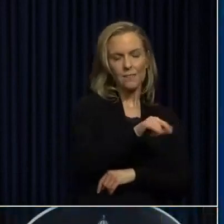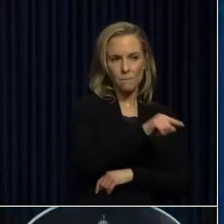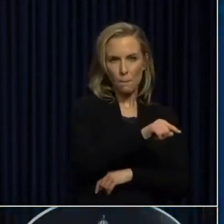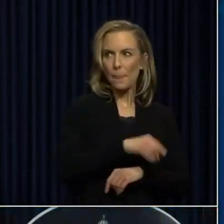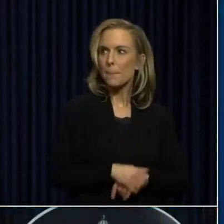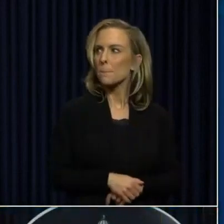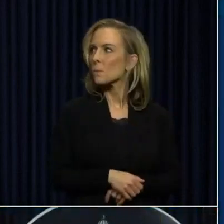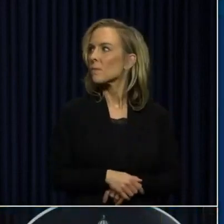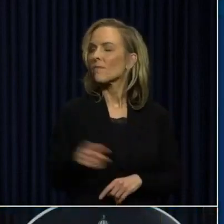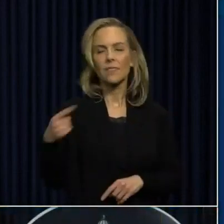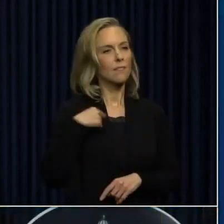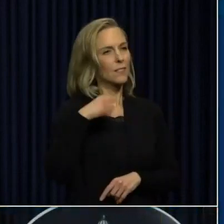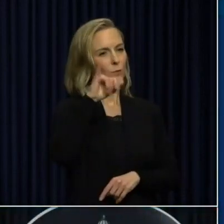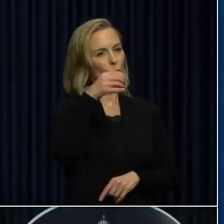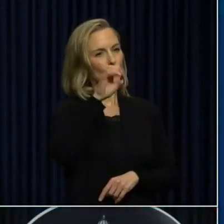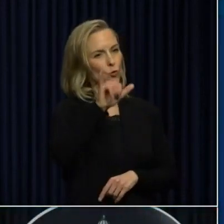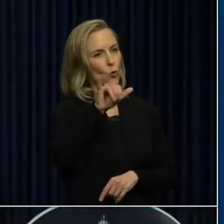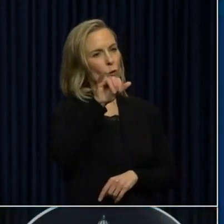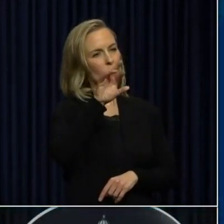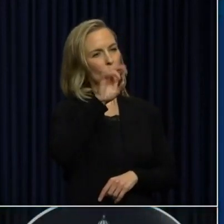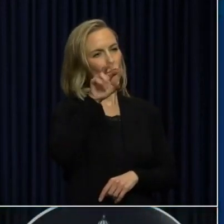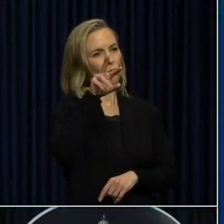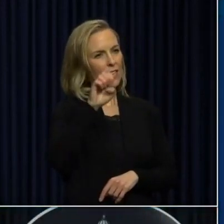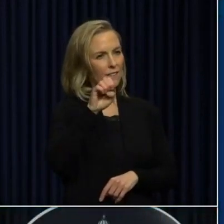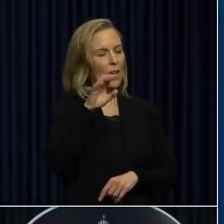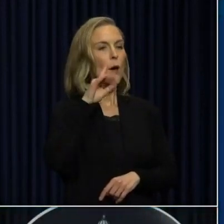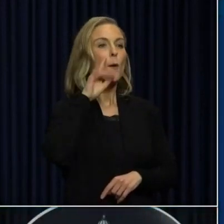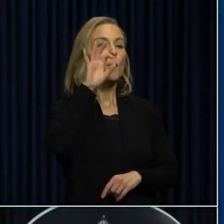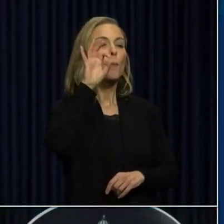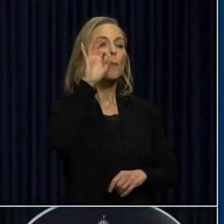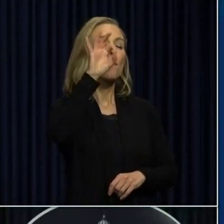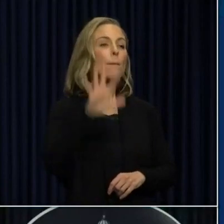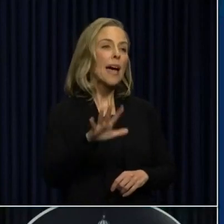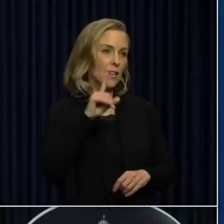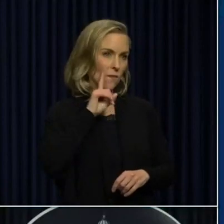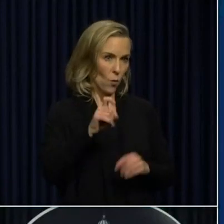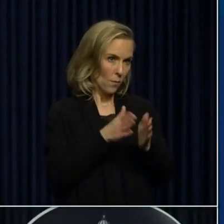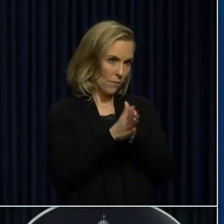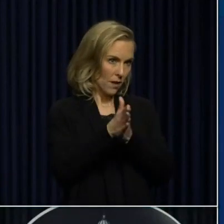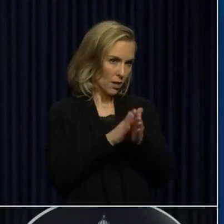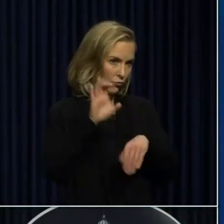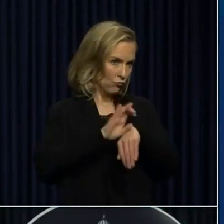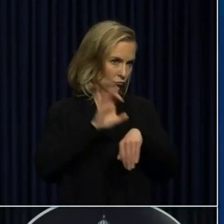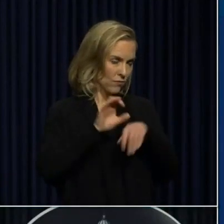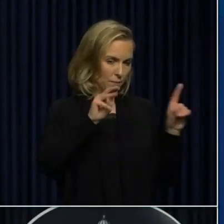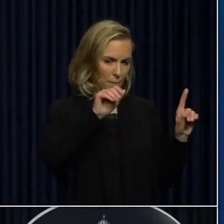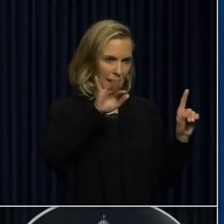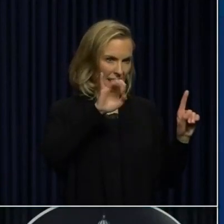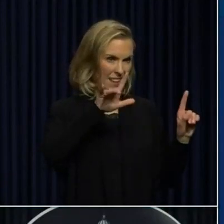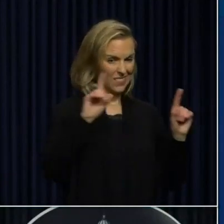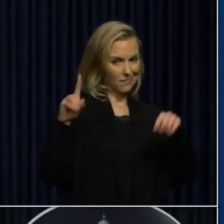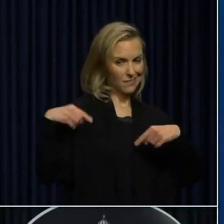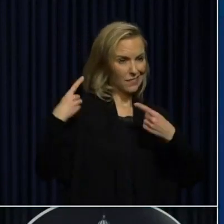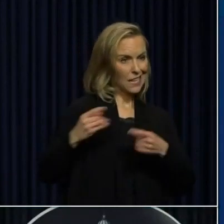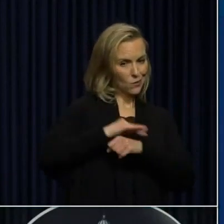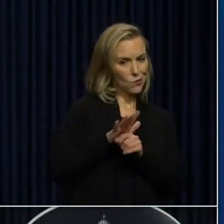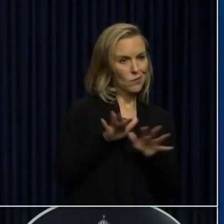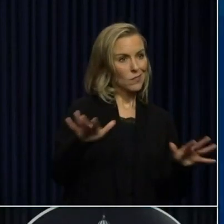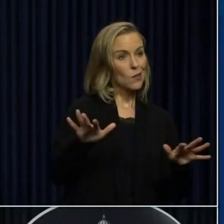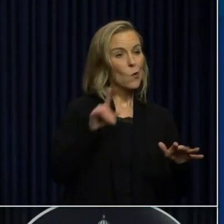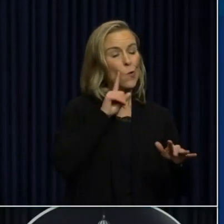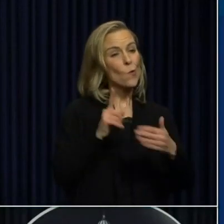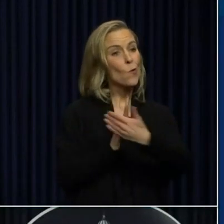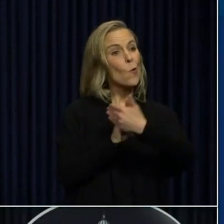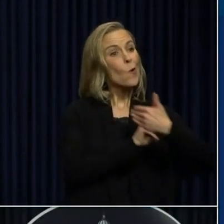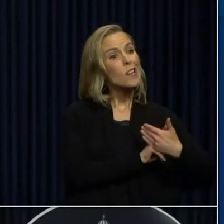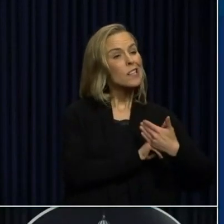Hi, I'm Joey Reed, pastor of Mayfield First United Methodist Church in Mayfield, Kentucky. Since the COVID-19 quarantine, our worship team